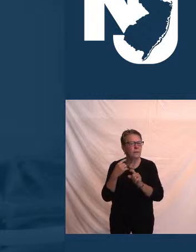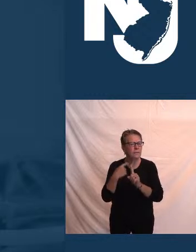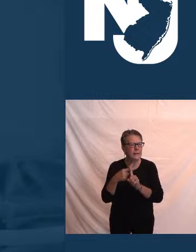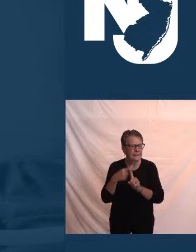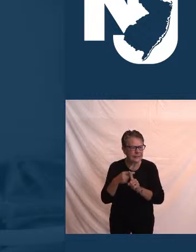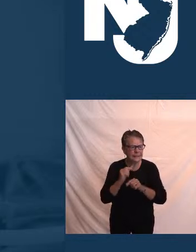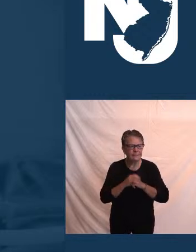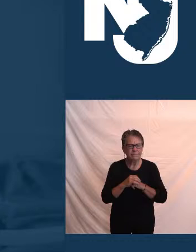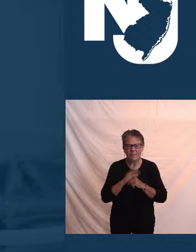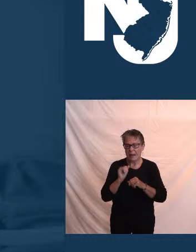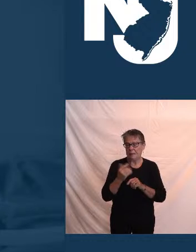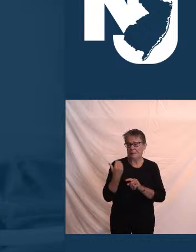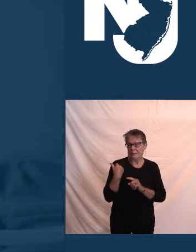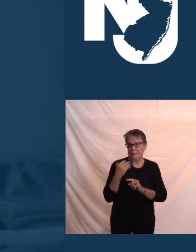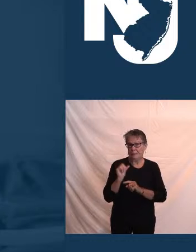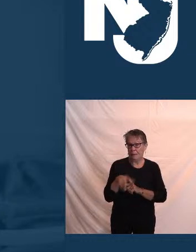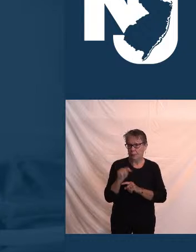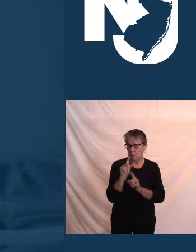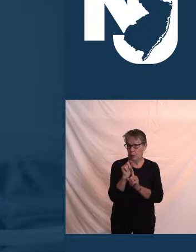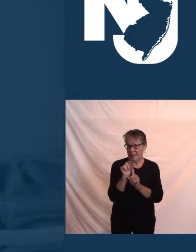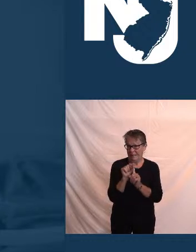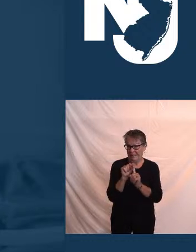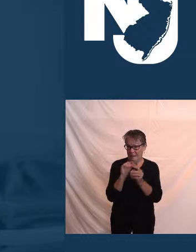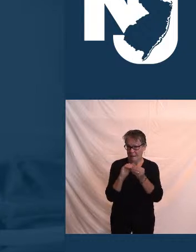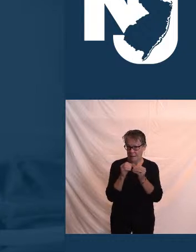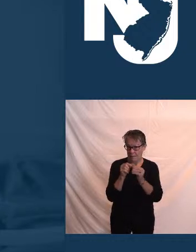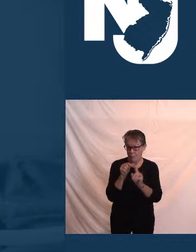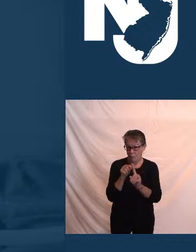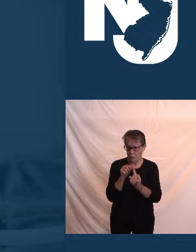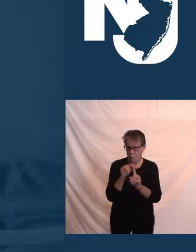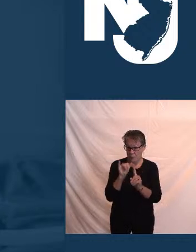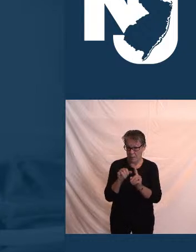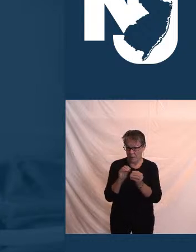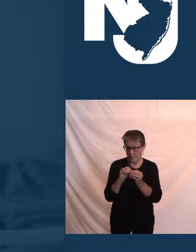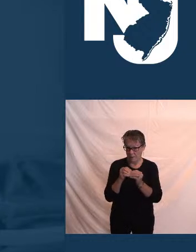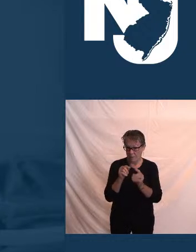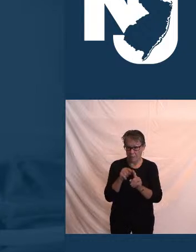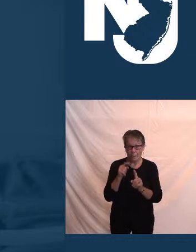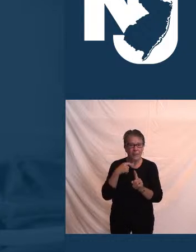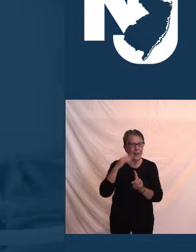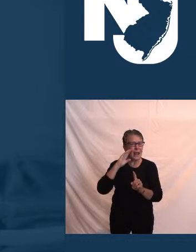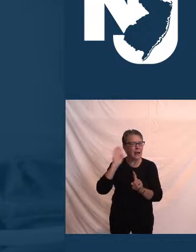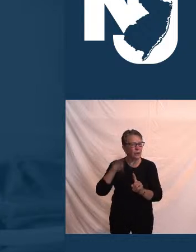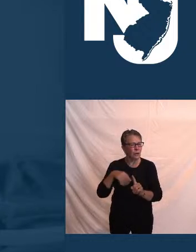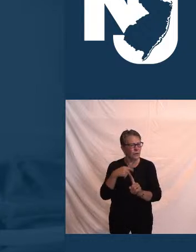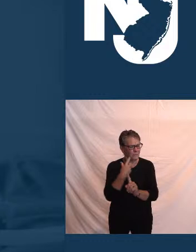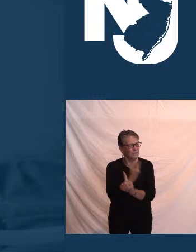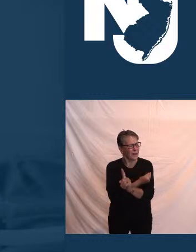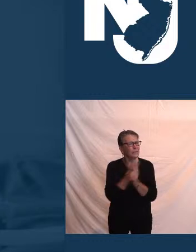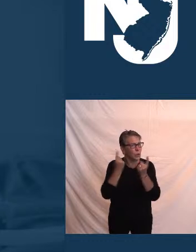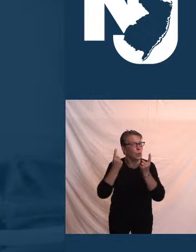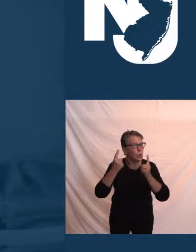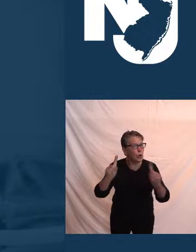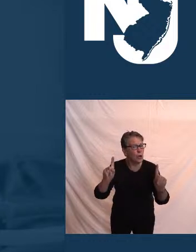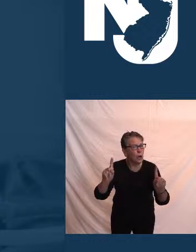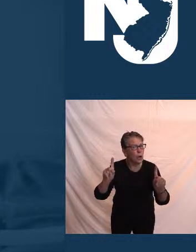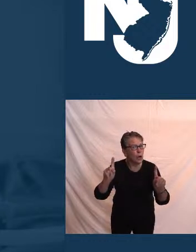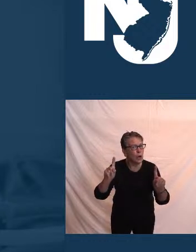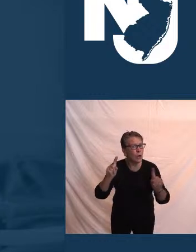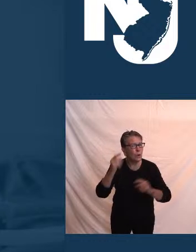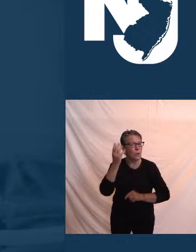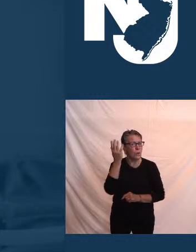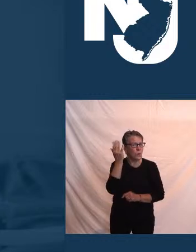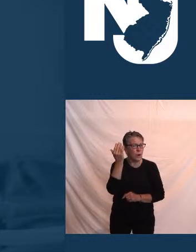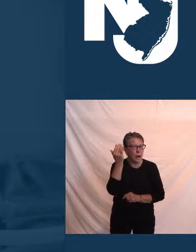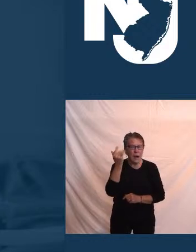continue to prove effective in not only protecting people from contracting COVID, still more than 99.5% of the fully